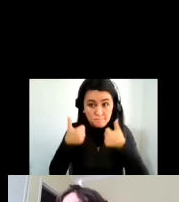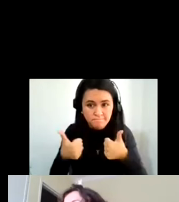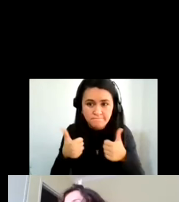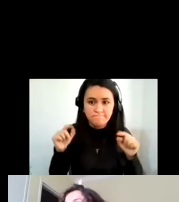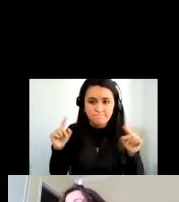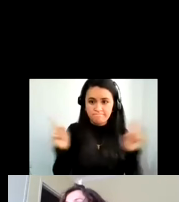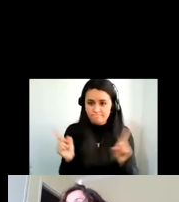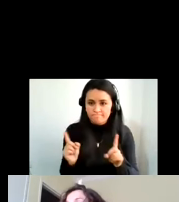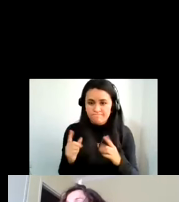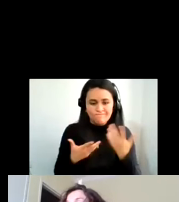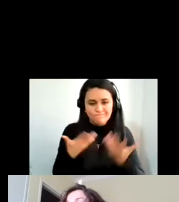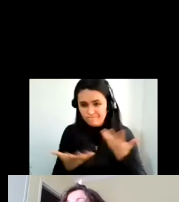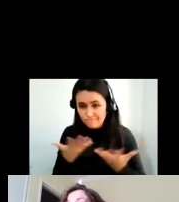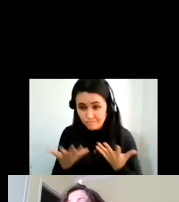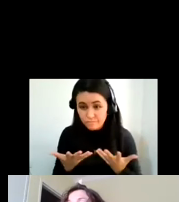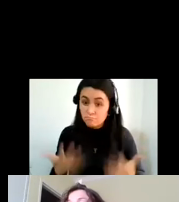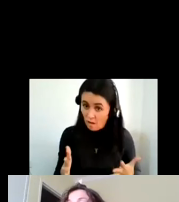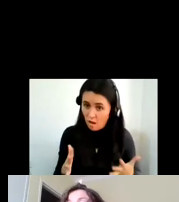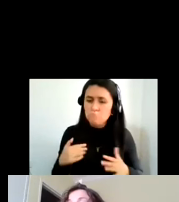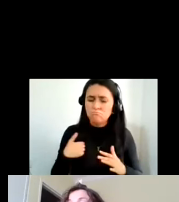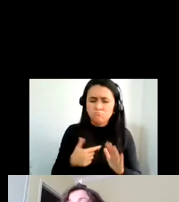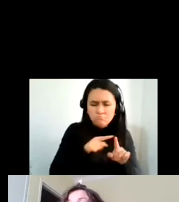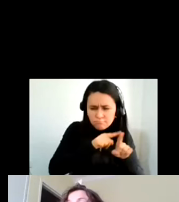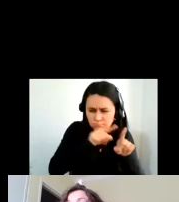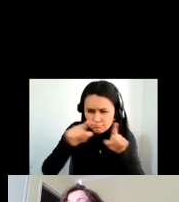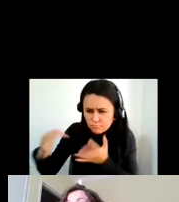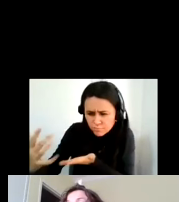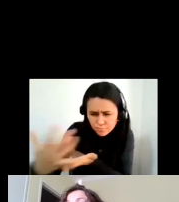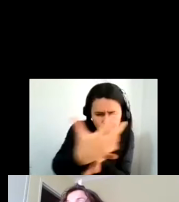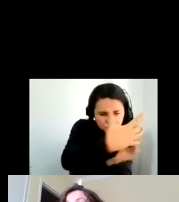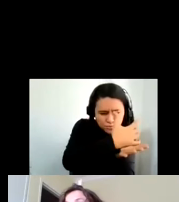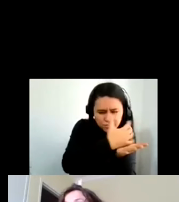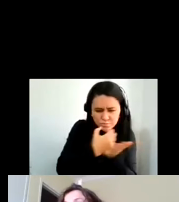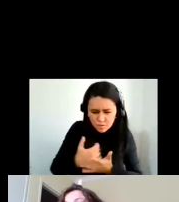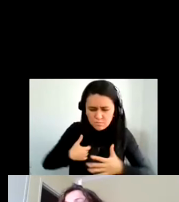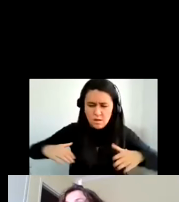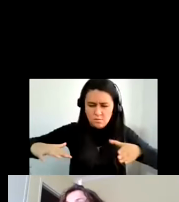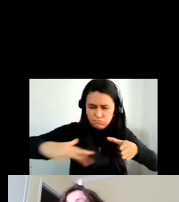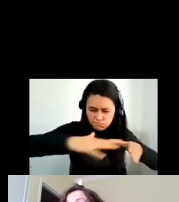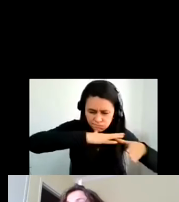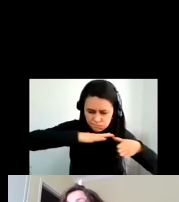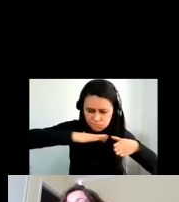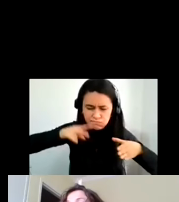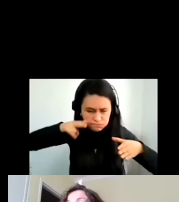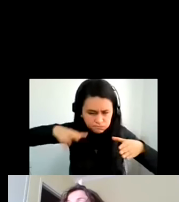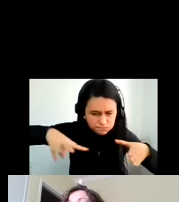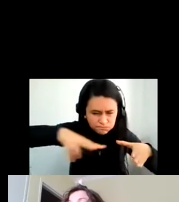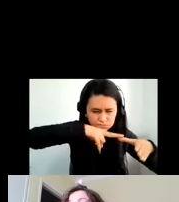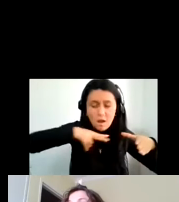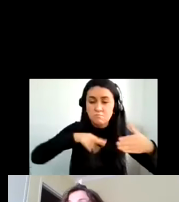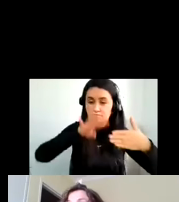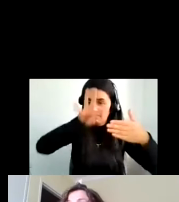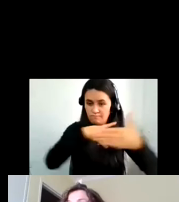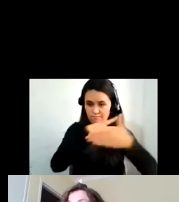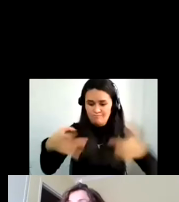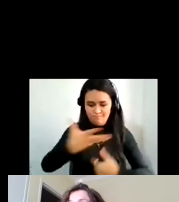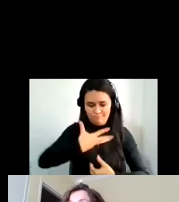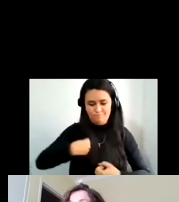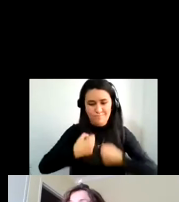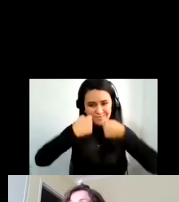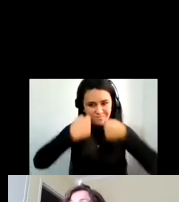on here in headquarters. And it contains different modules that can really support